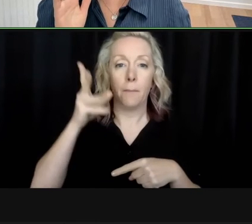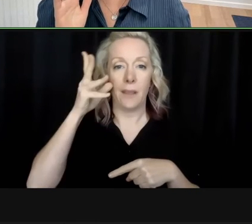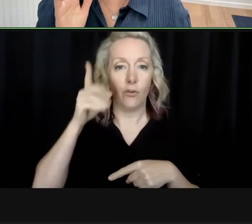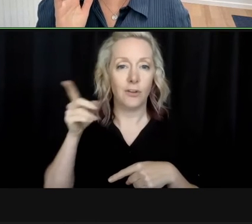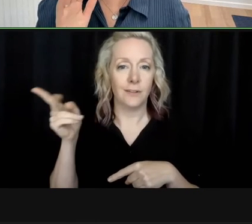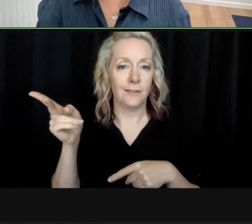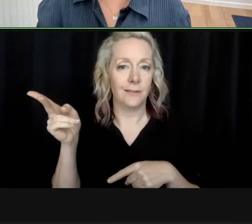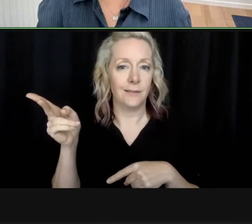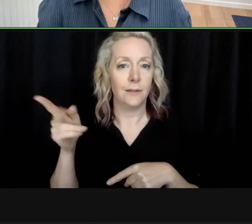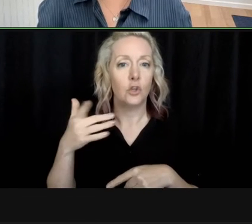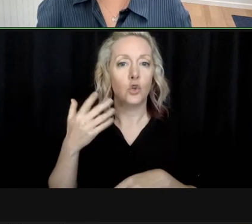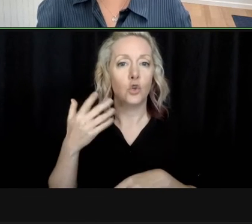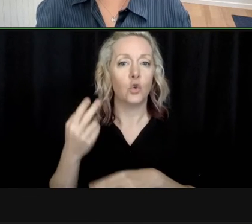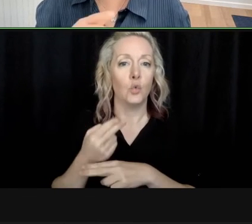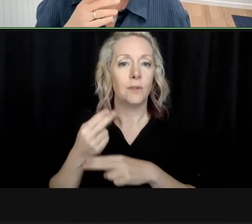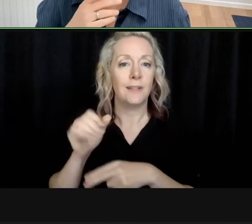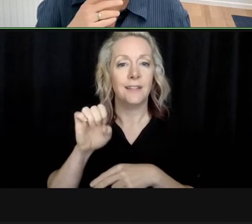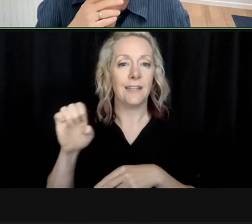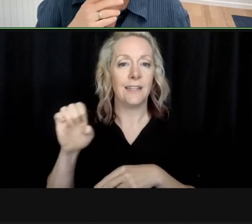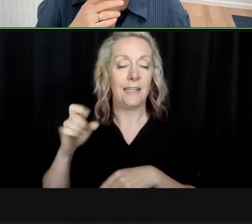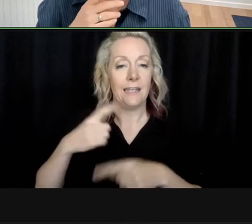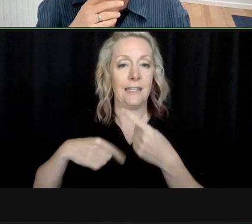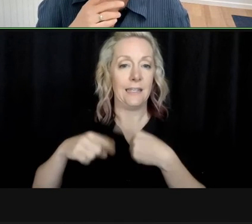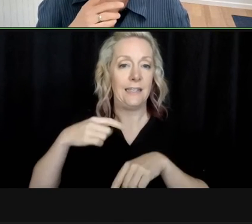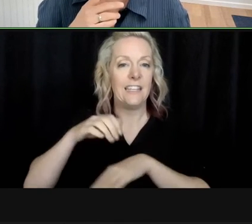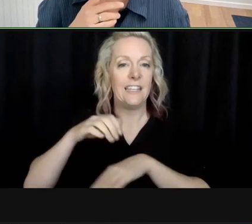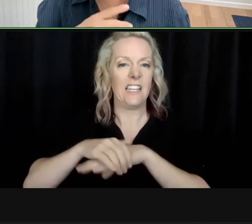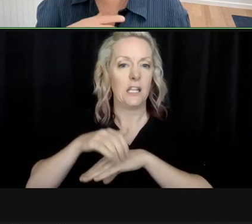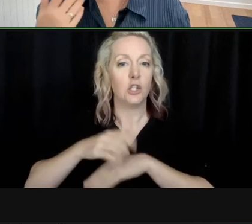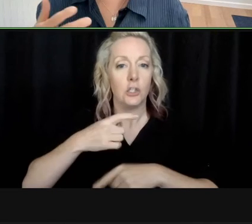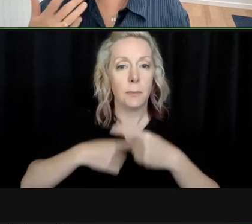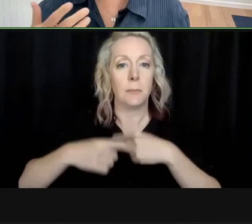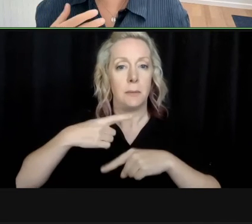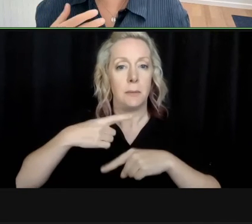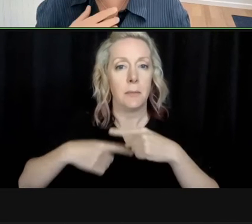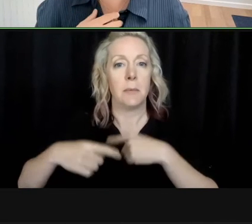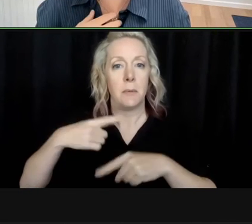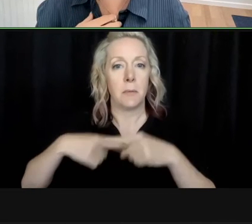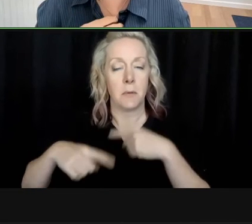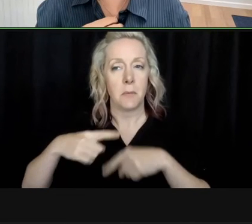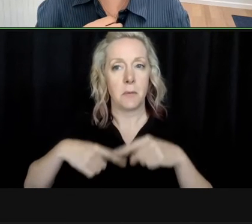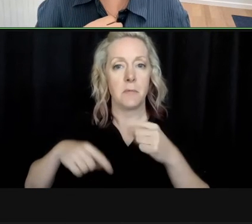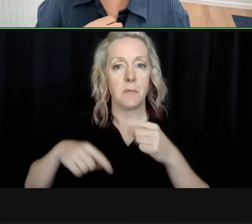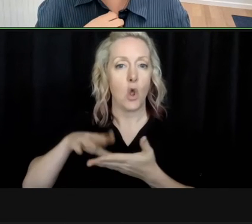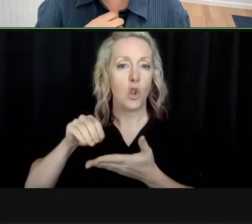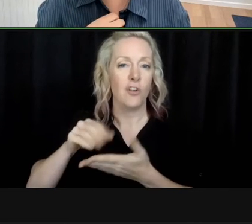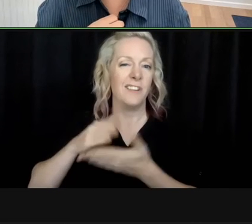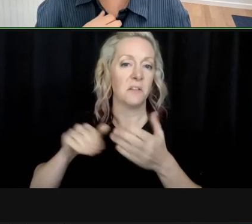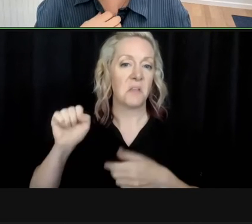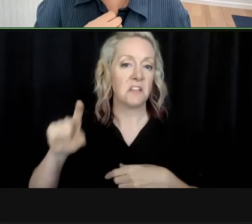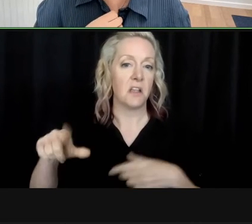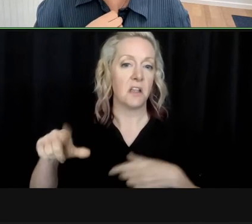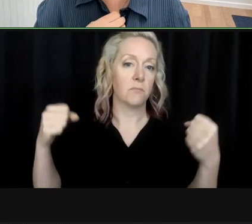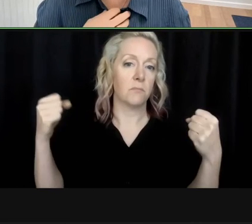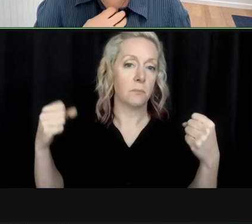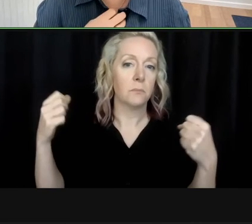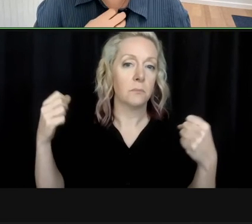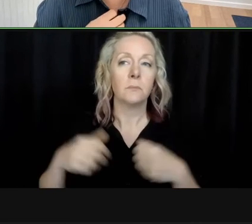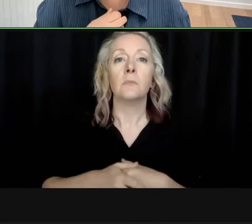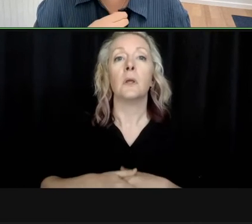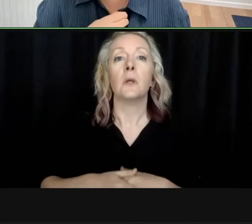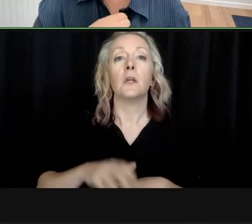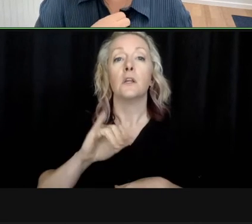using C-sign at home, so signed exact English, and learning ASL as they went along. And